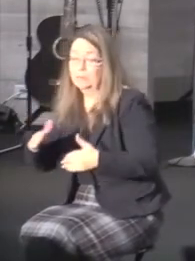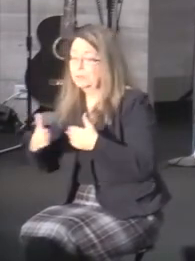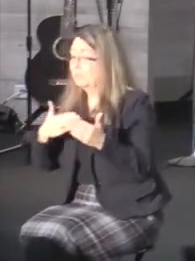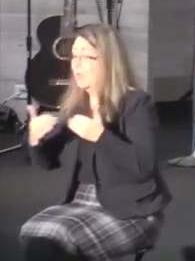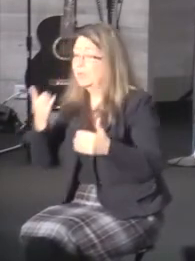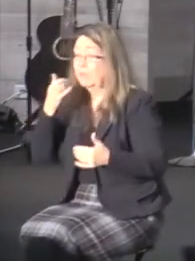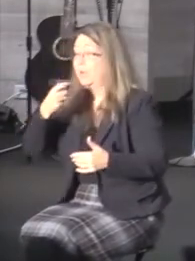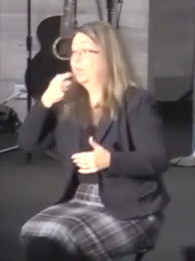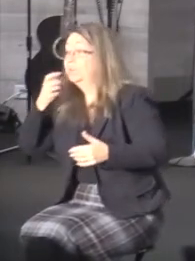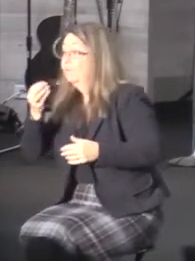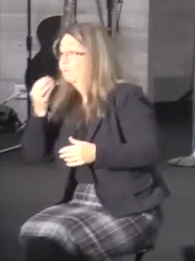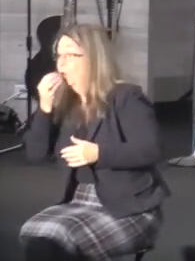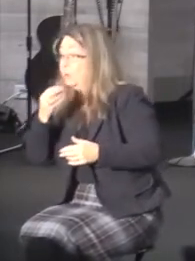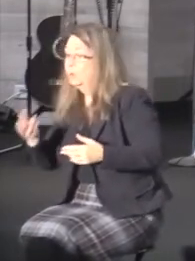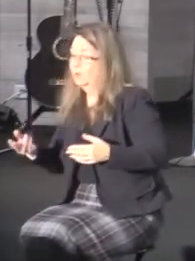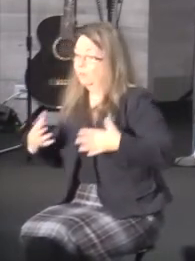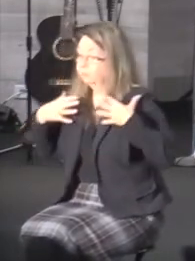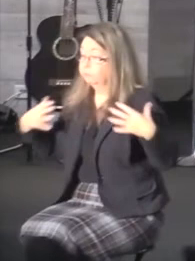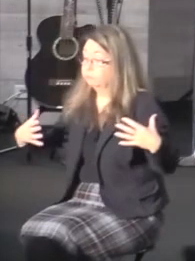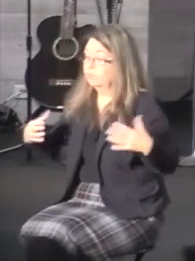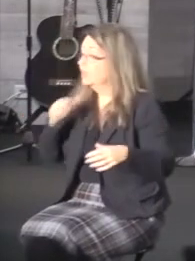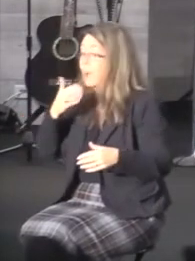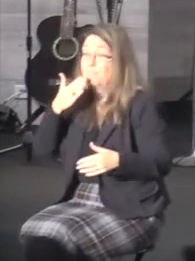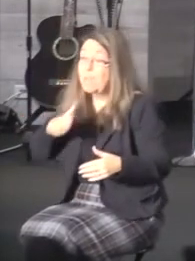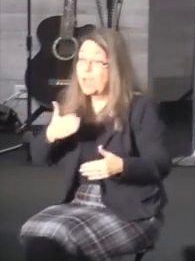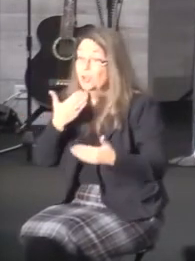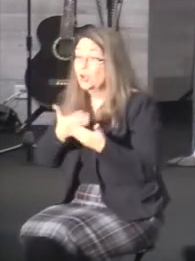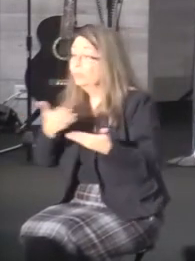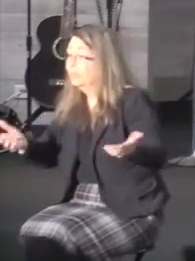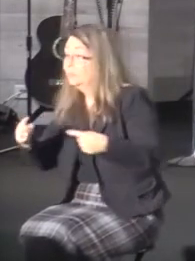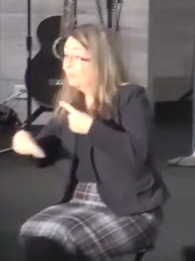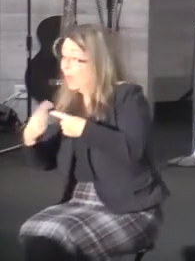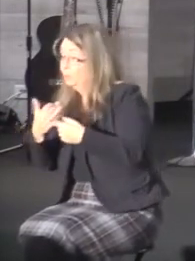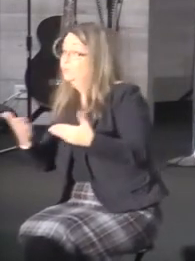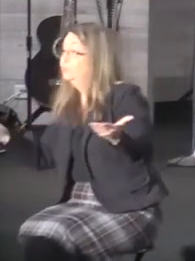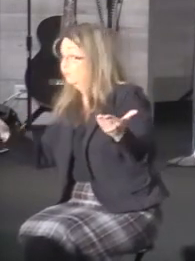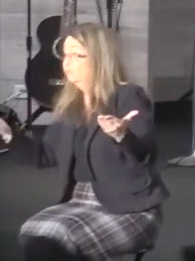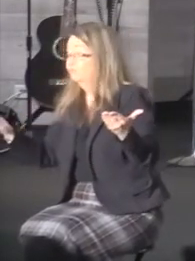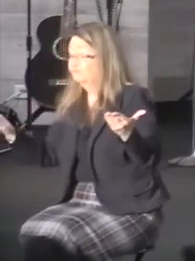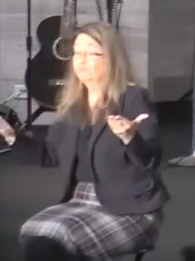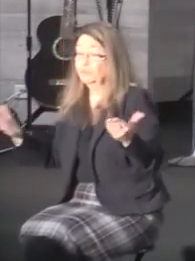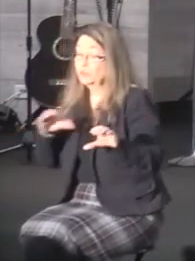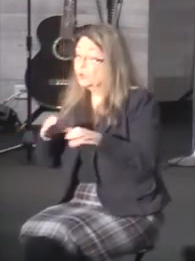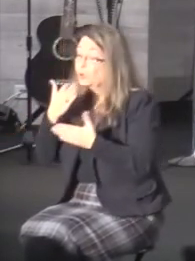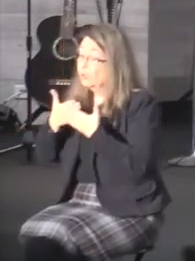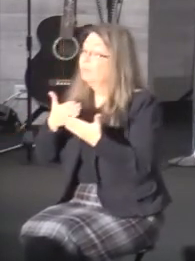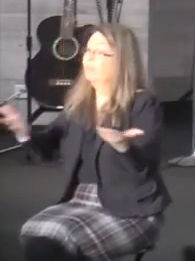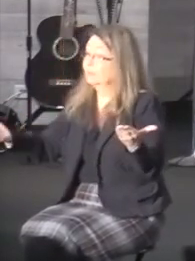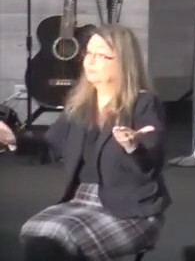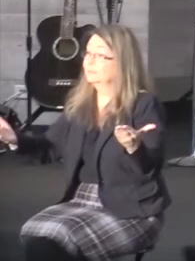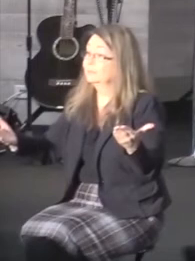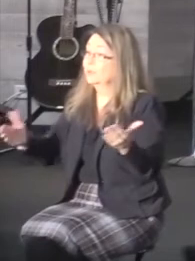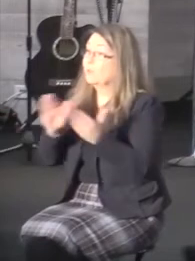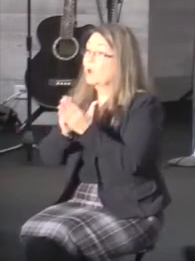food addiction. You're not all bad. There are good things about you. You do good things. There